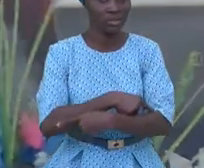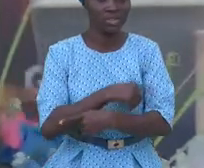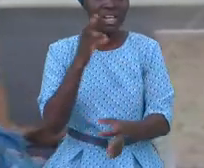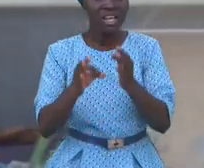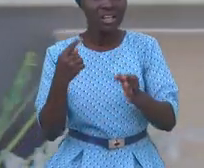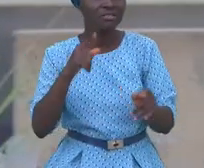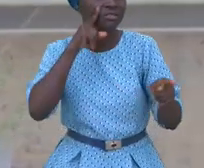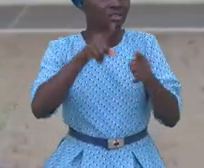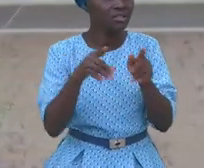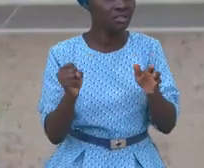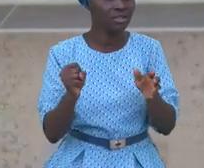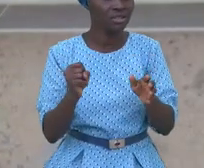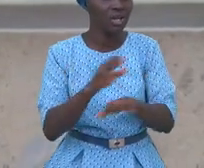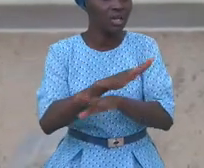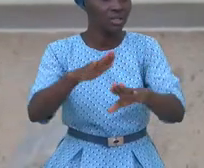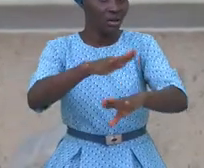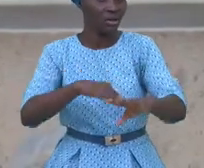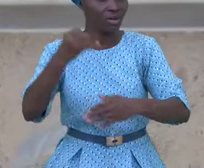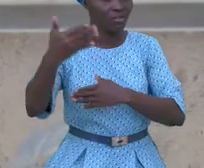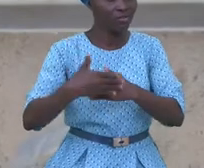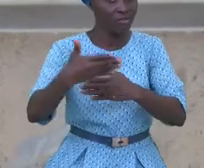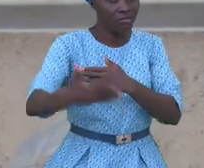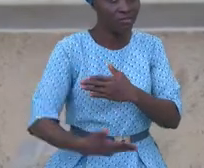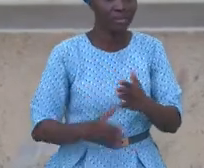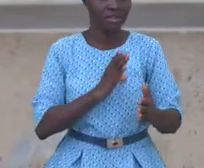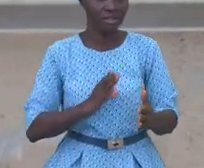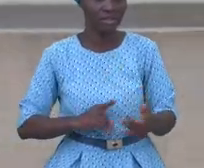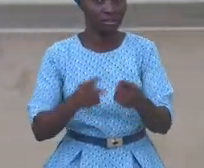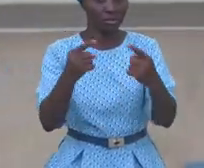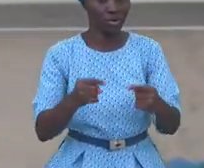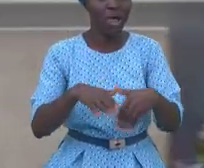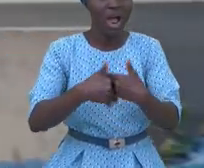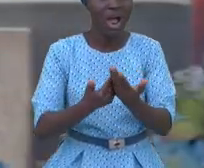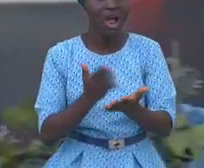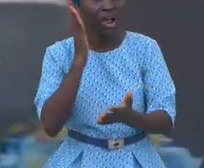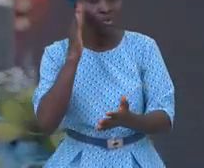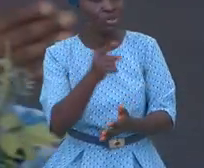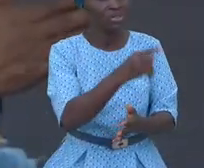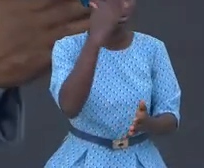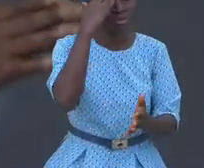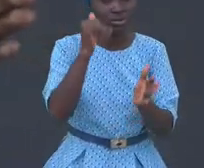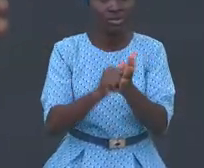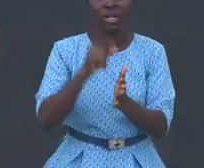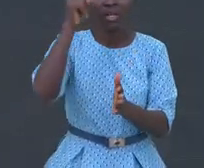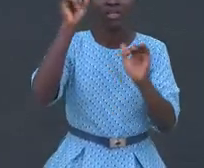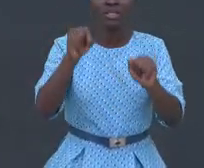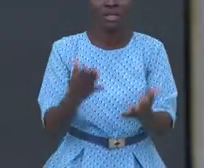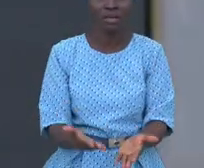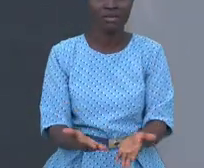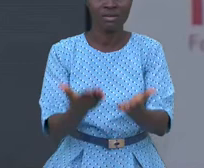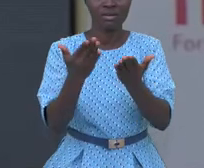to come and do that, how would we know that he could raise the dead? The exploits